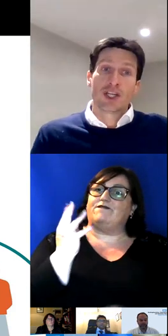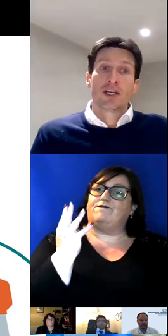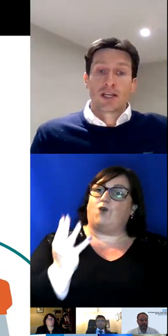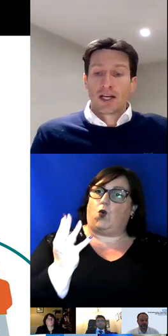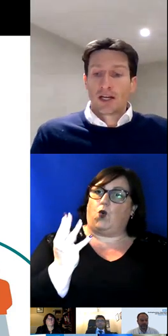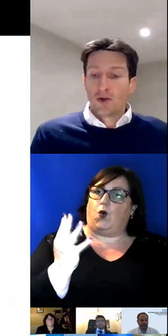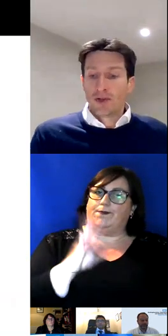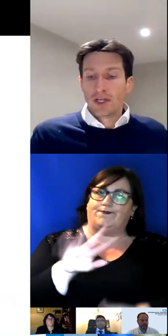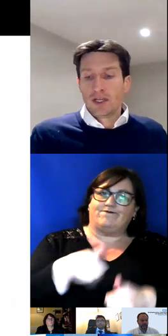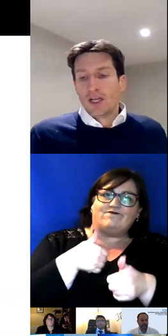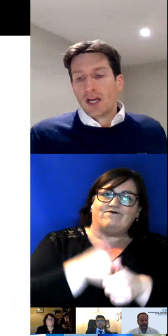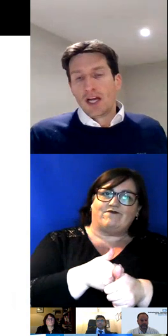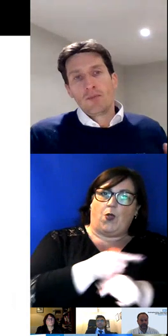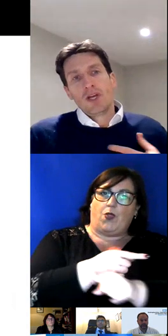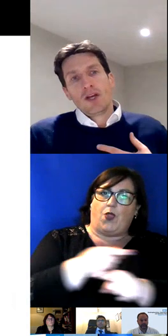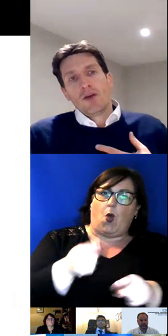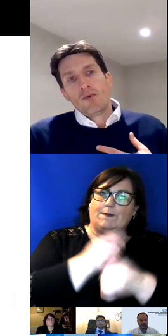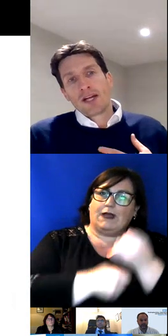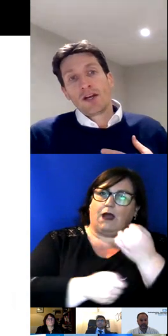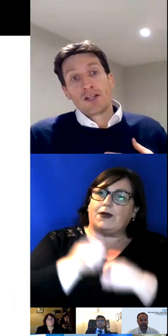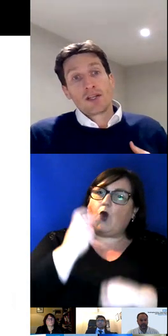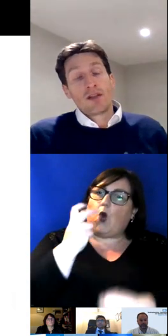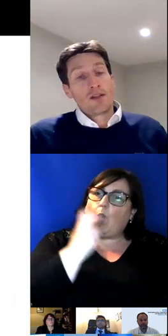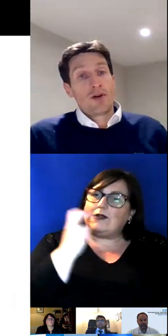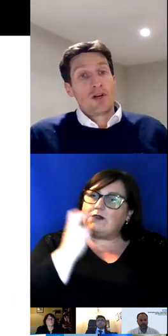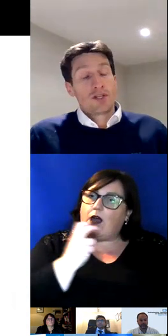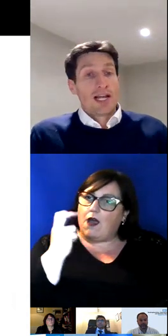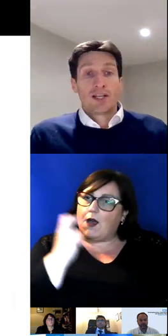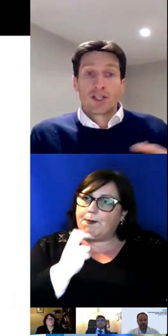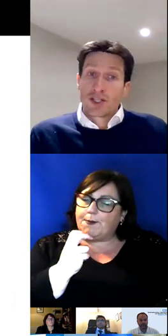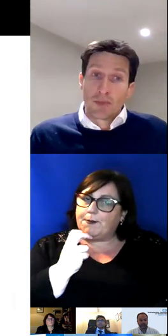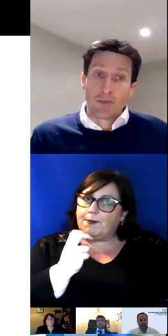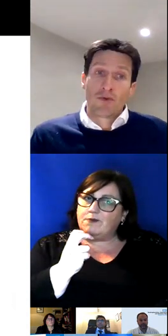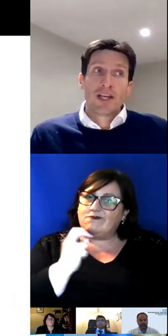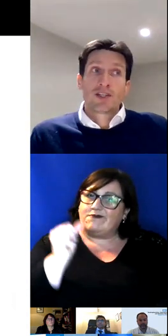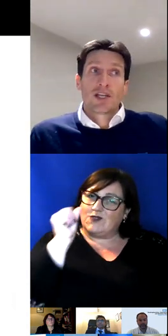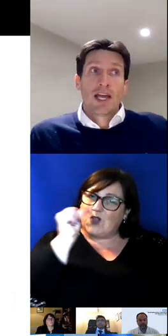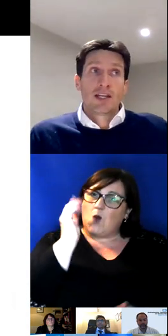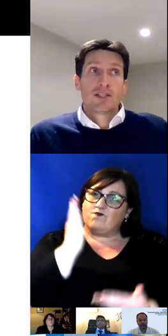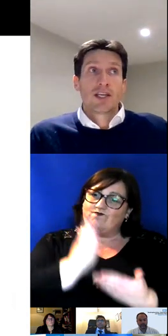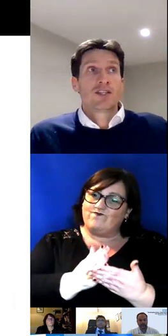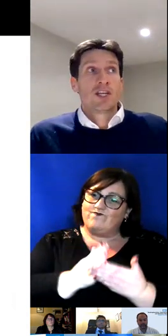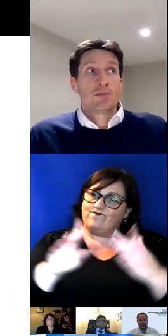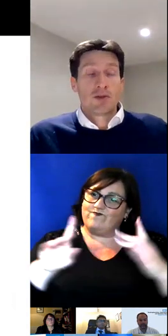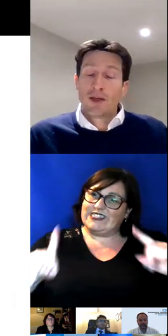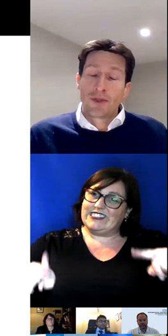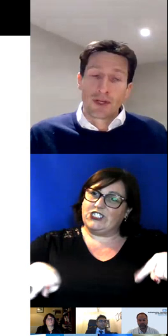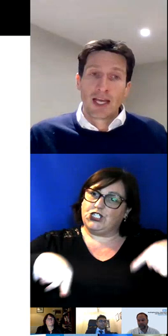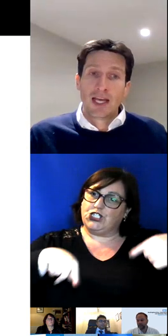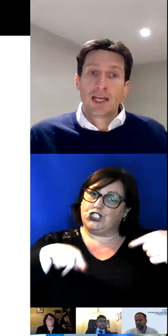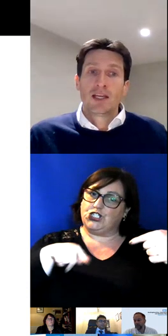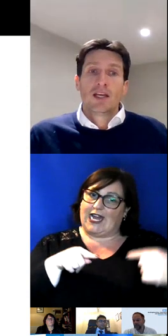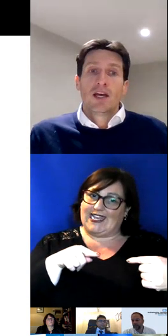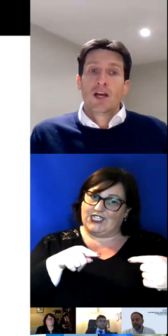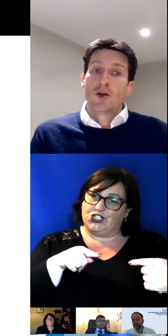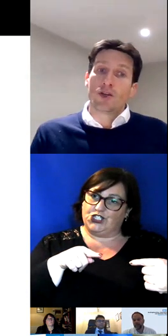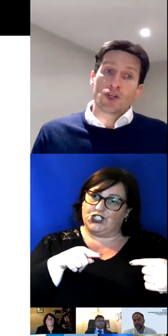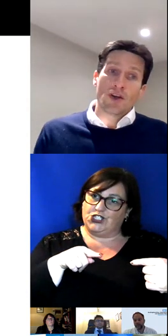are aging and getting older, recognizing that there are challenges that people face, and in terms of health and